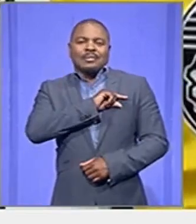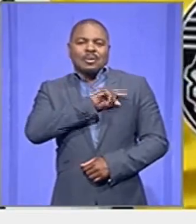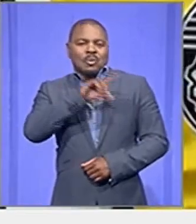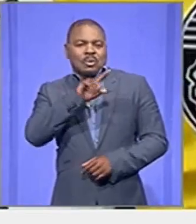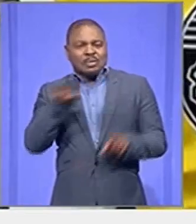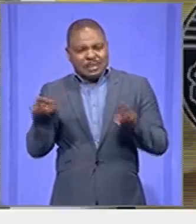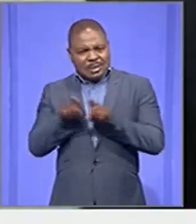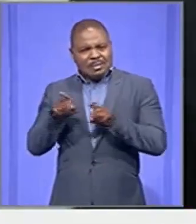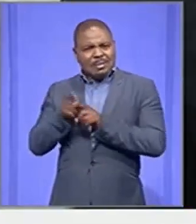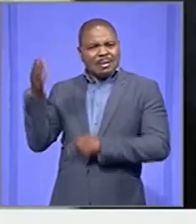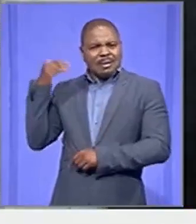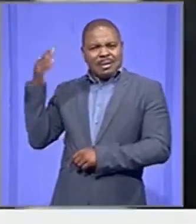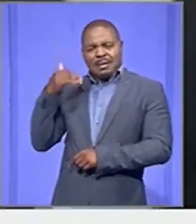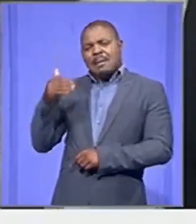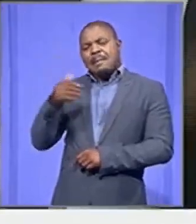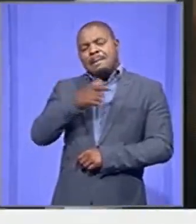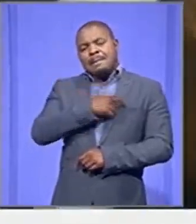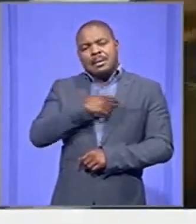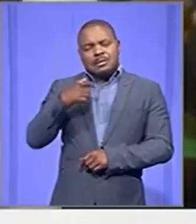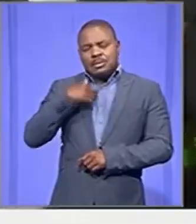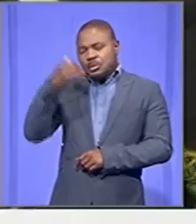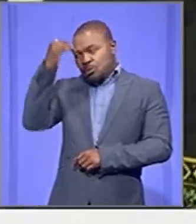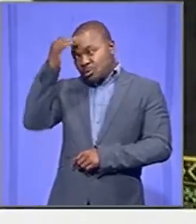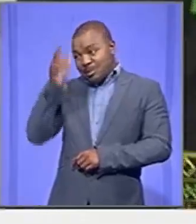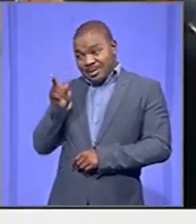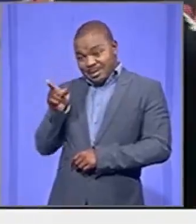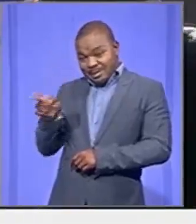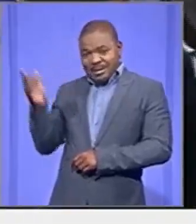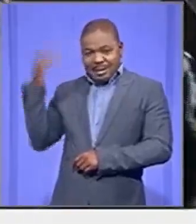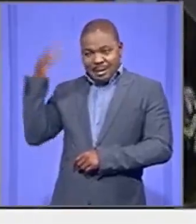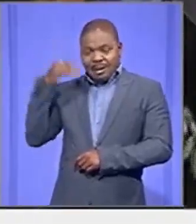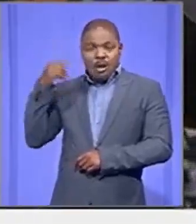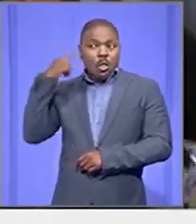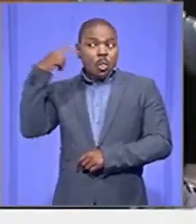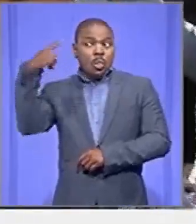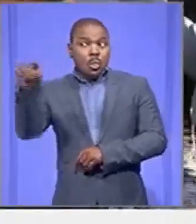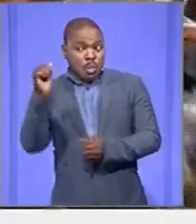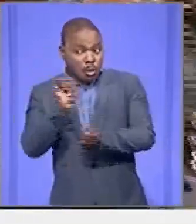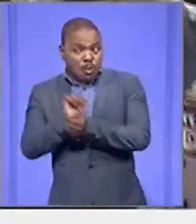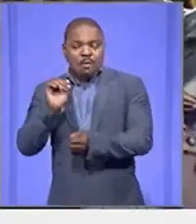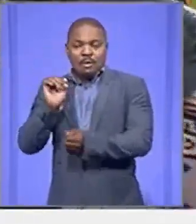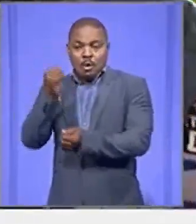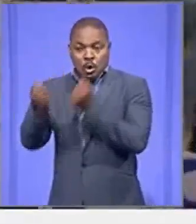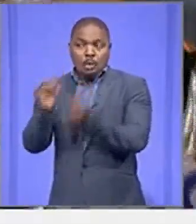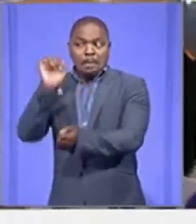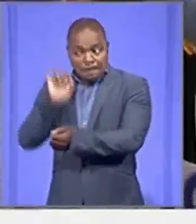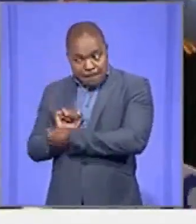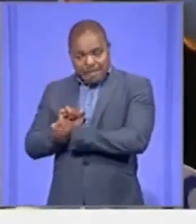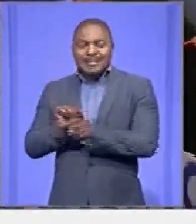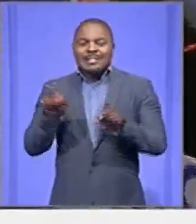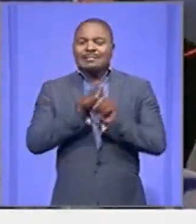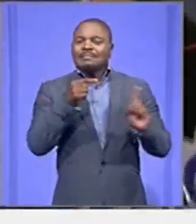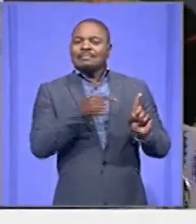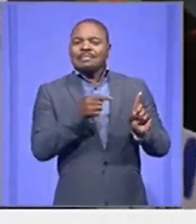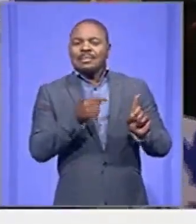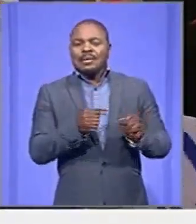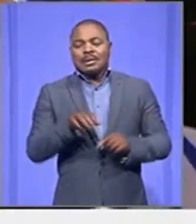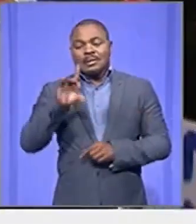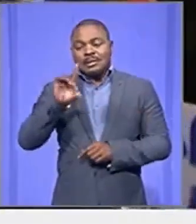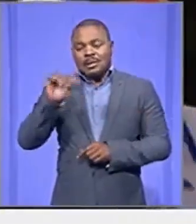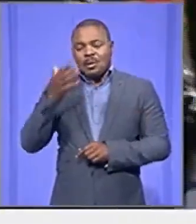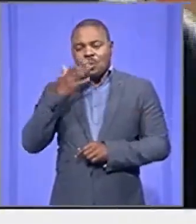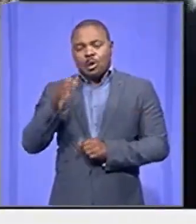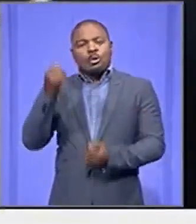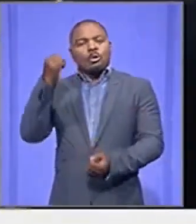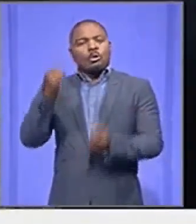contempt of court offence that led to the imprisonment of former President Jacob Zuma. The DA will consequently launch a court application